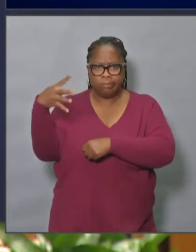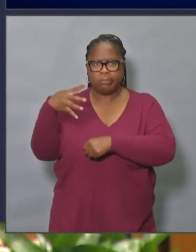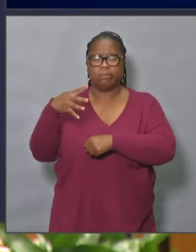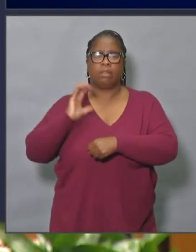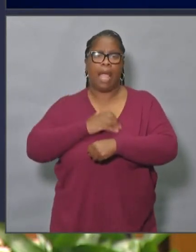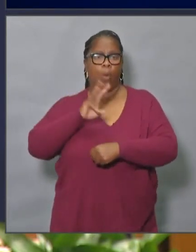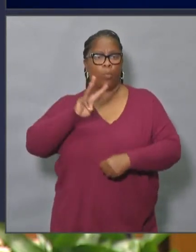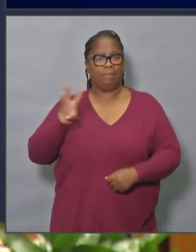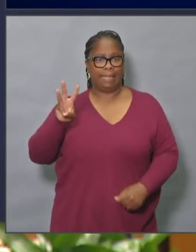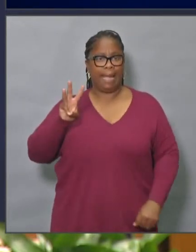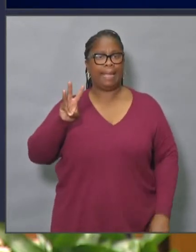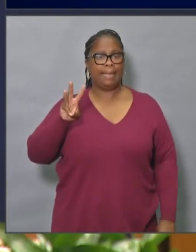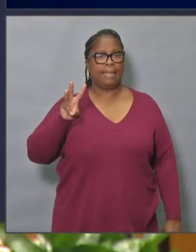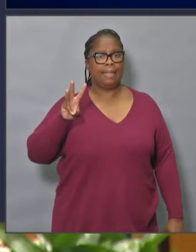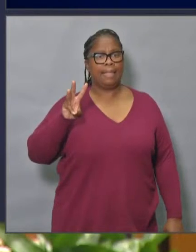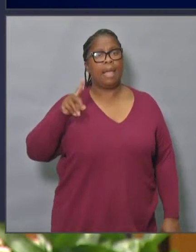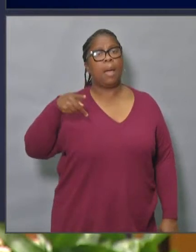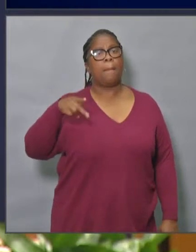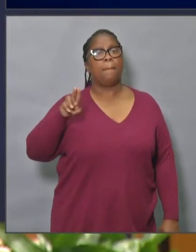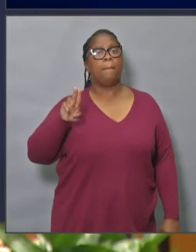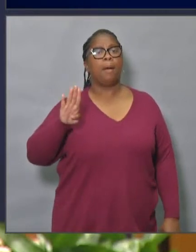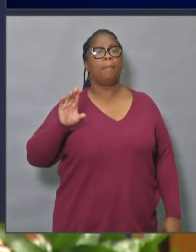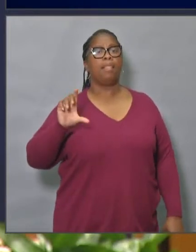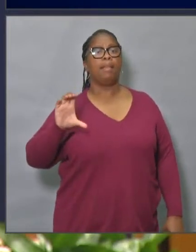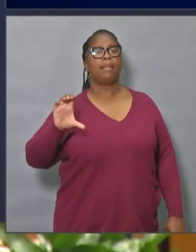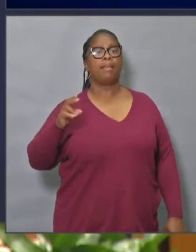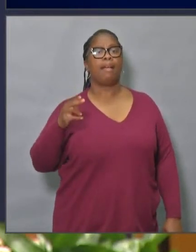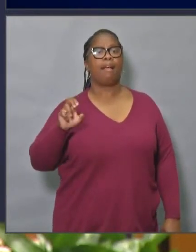Public Health's website,